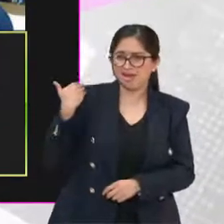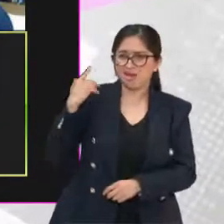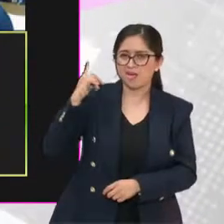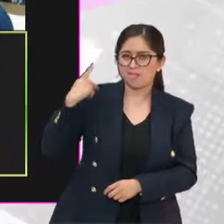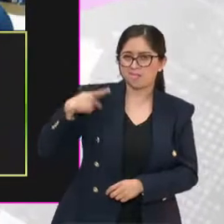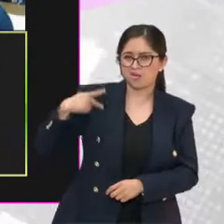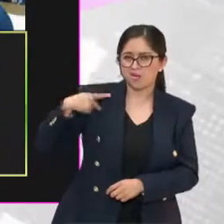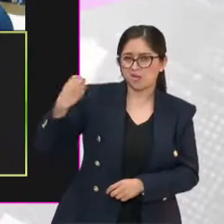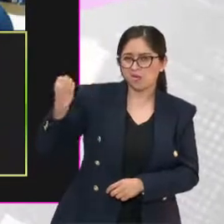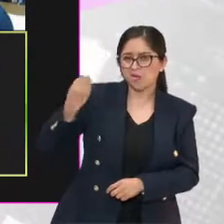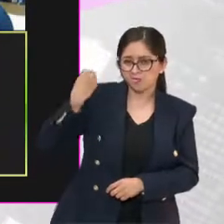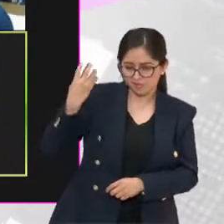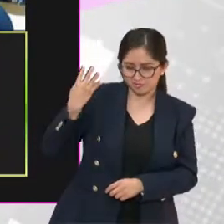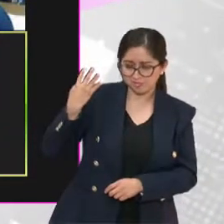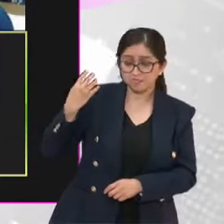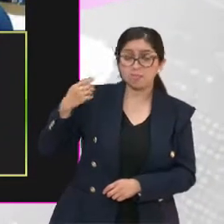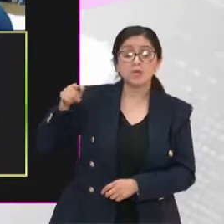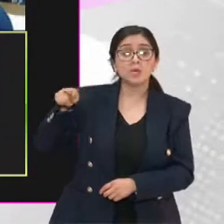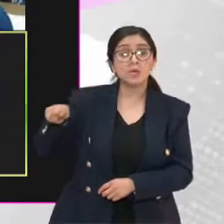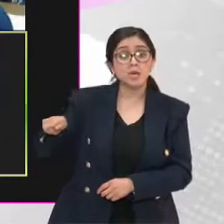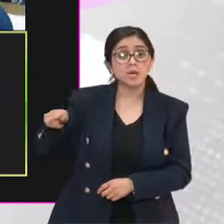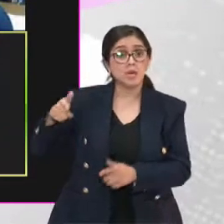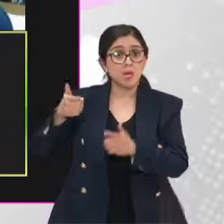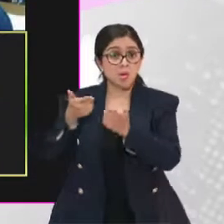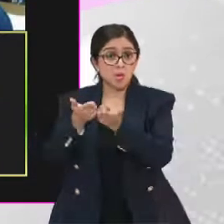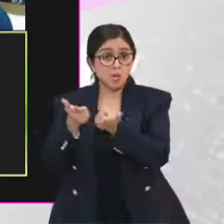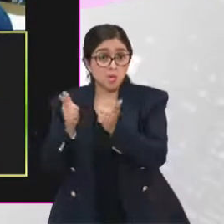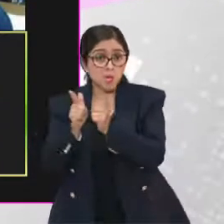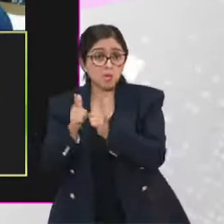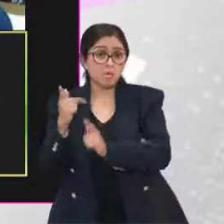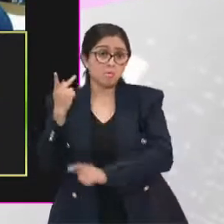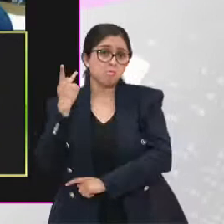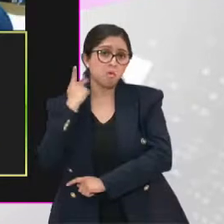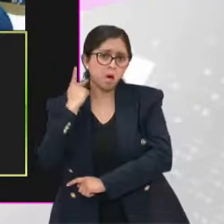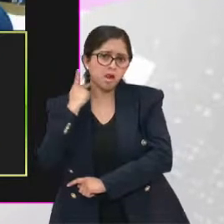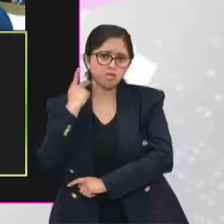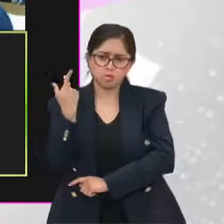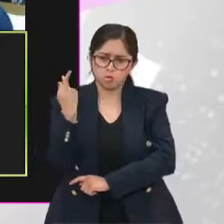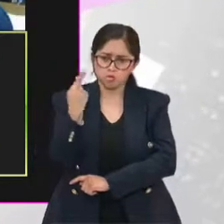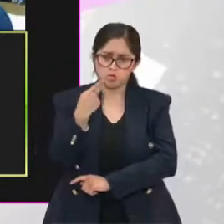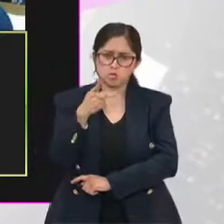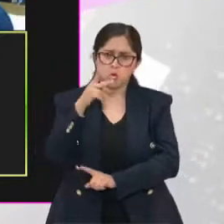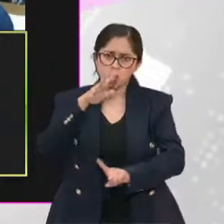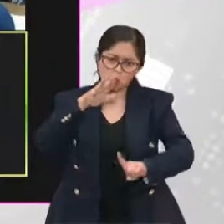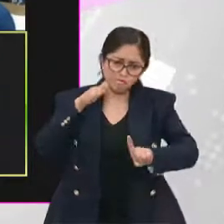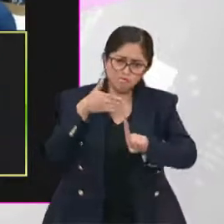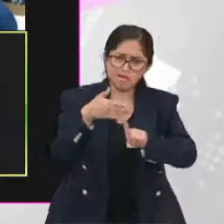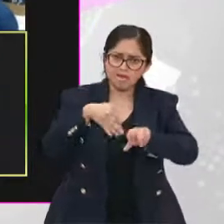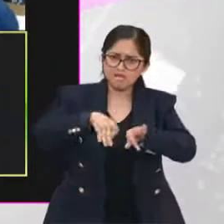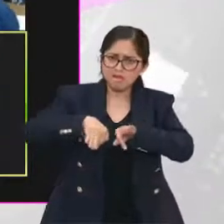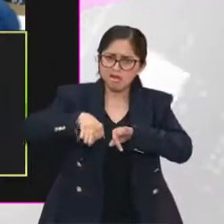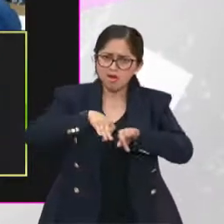in the previous talk, when the political parties are acting in a responsible manner.